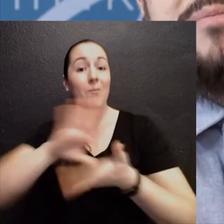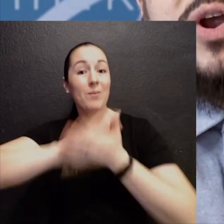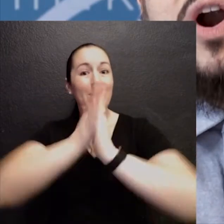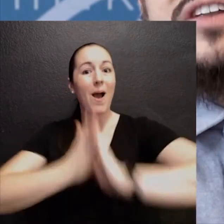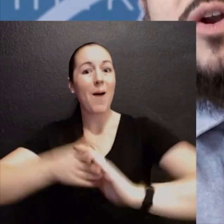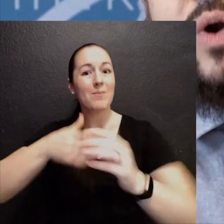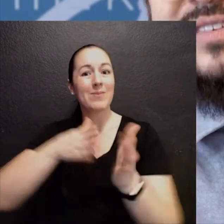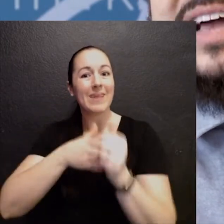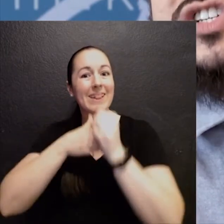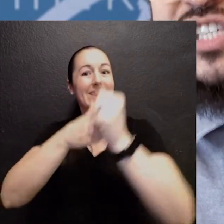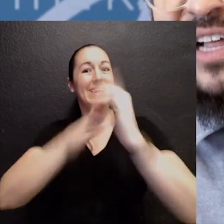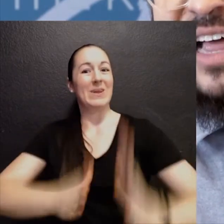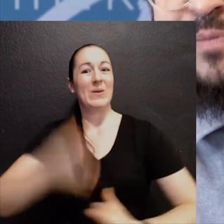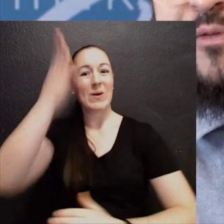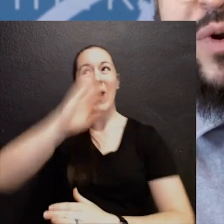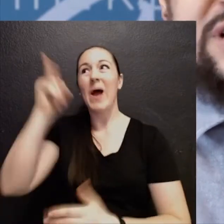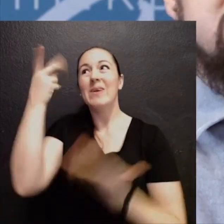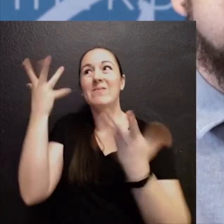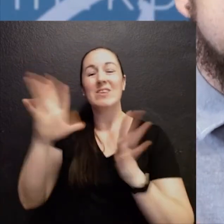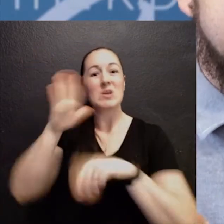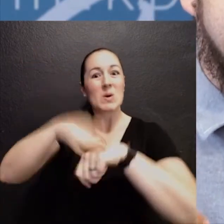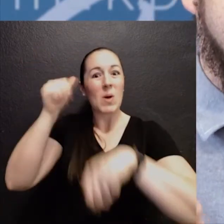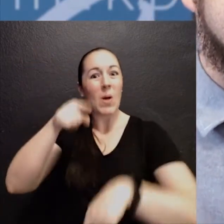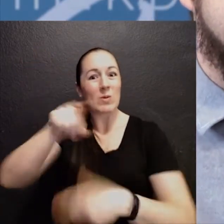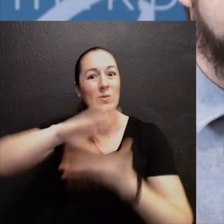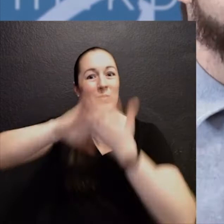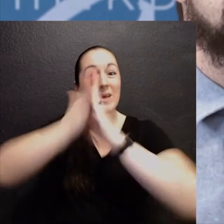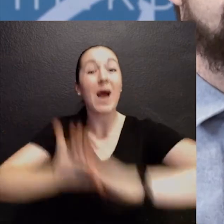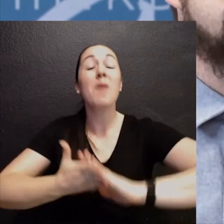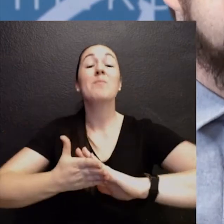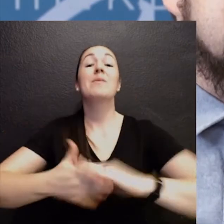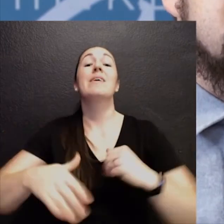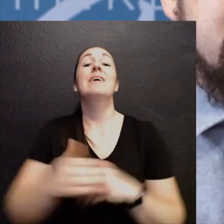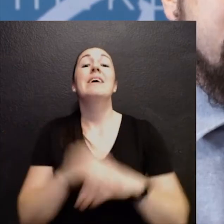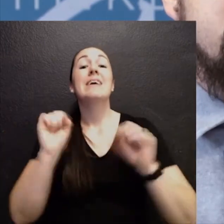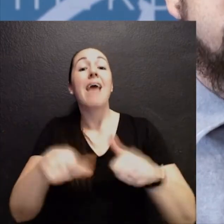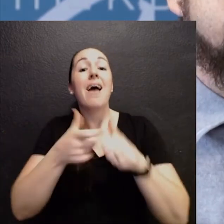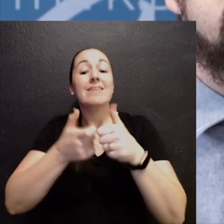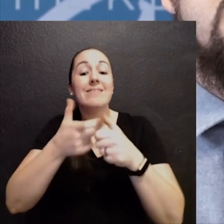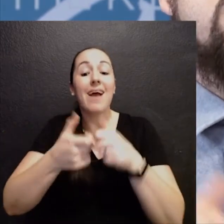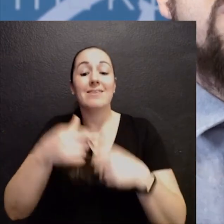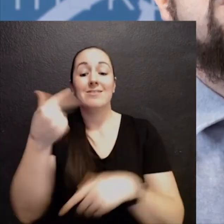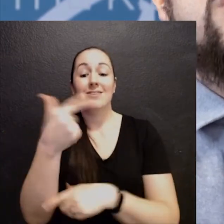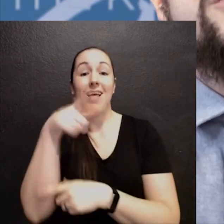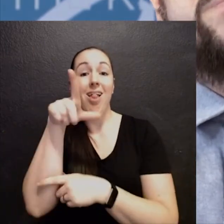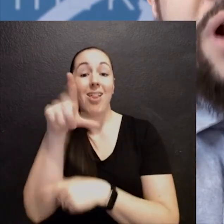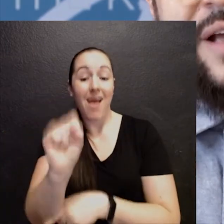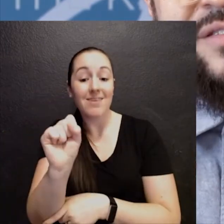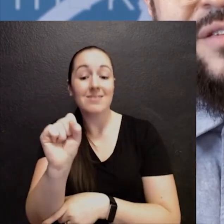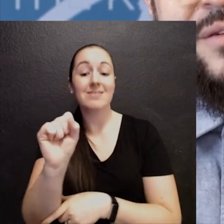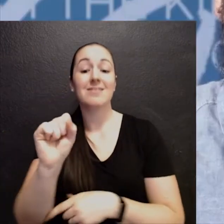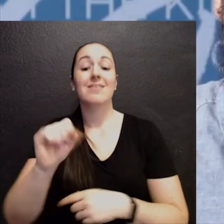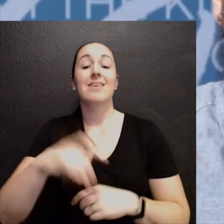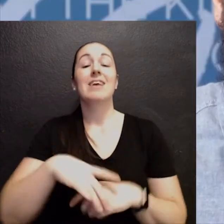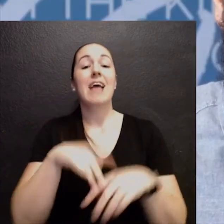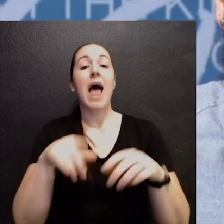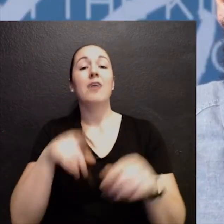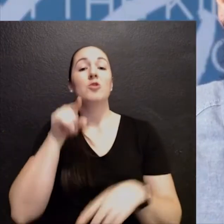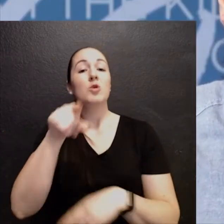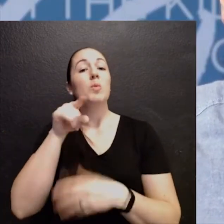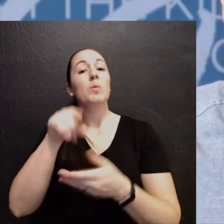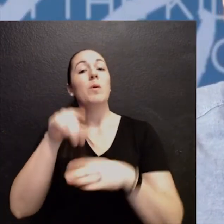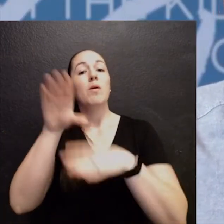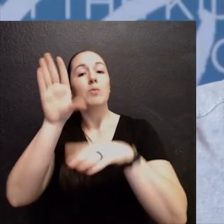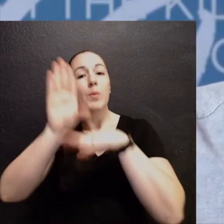now, pureheart.org/GLS, before this Tuesday, July 21st, to get the temporary reduced registration price. Heavenly